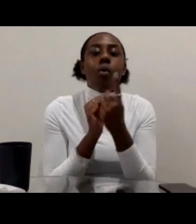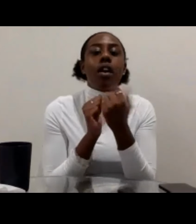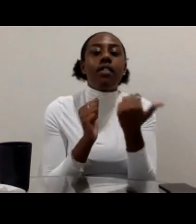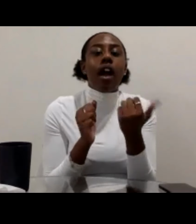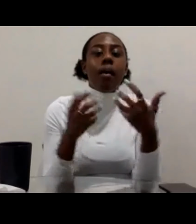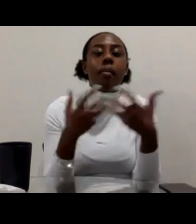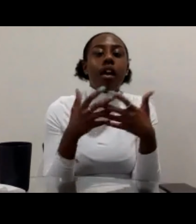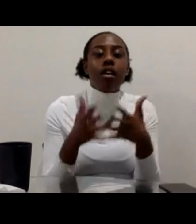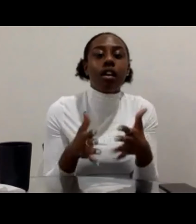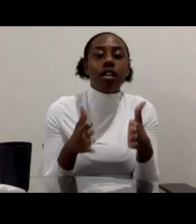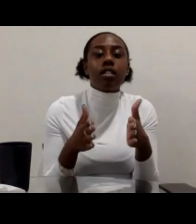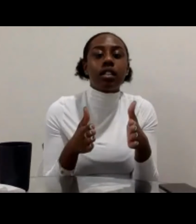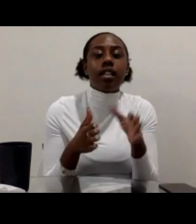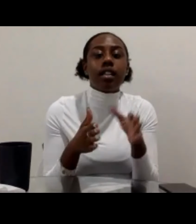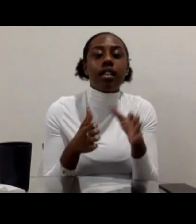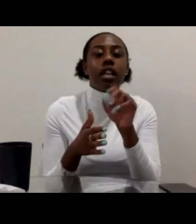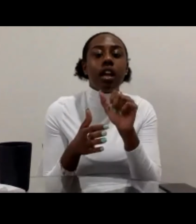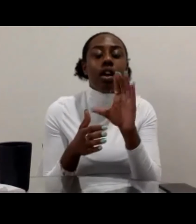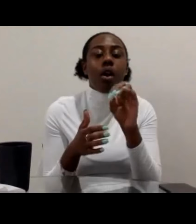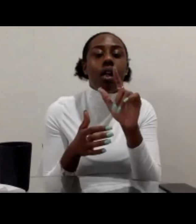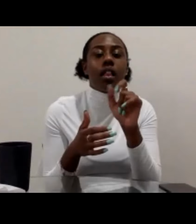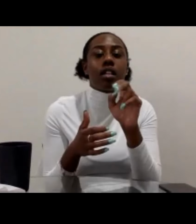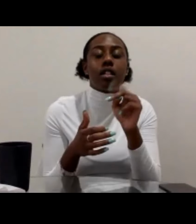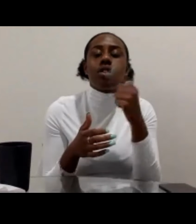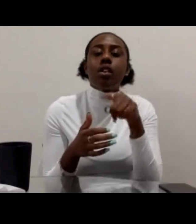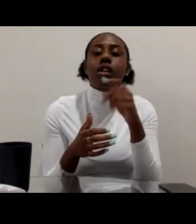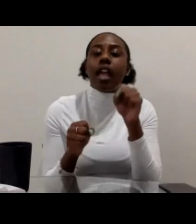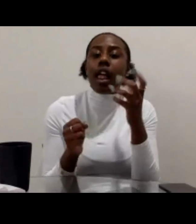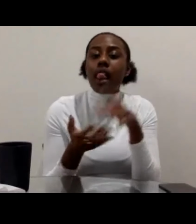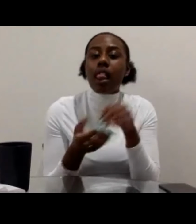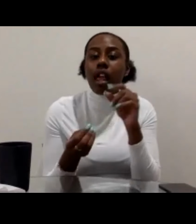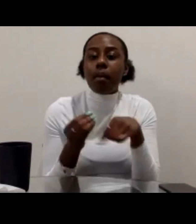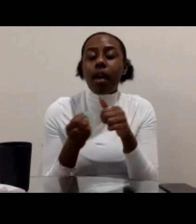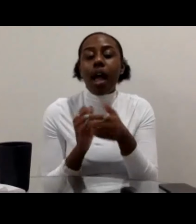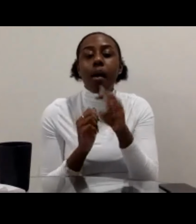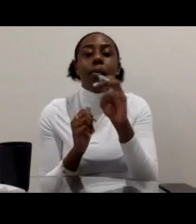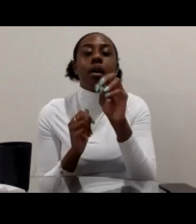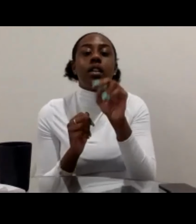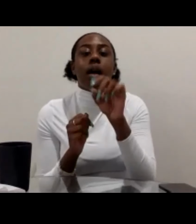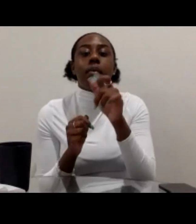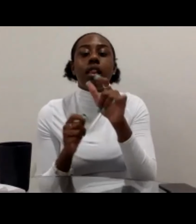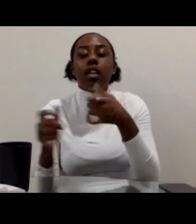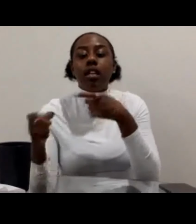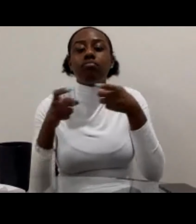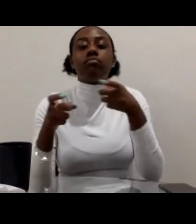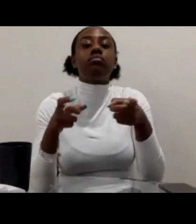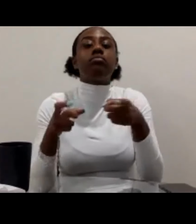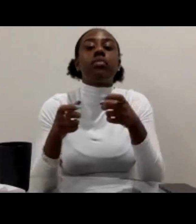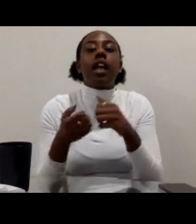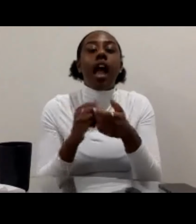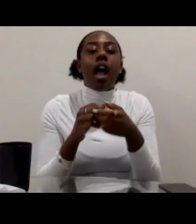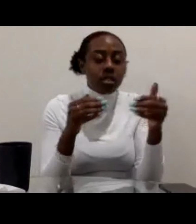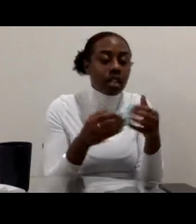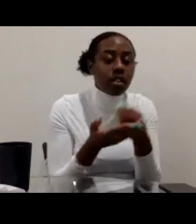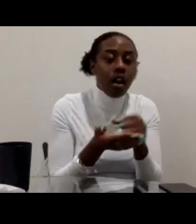Coalition. And so you'll actually get to learn about how monopoly power and the concentration of wealth is fueling surveillance